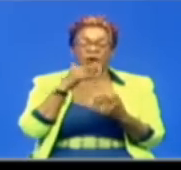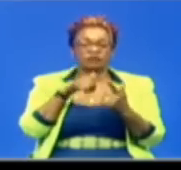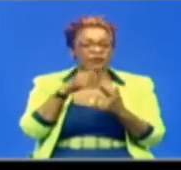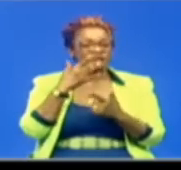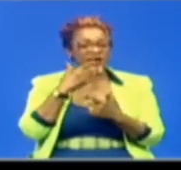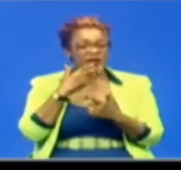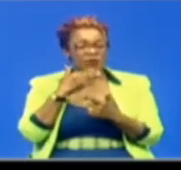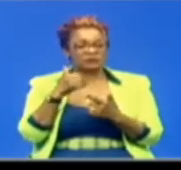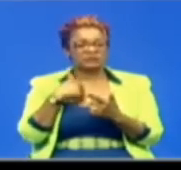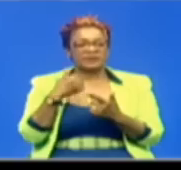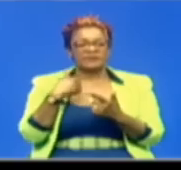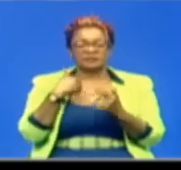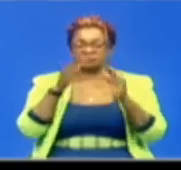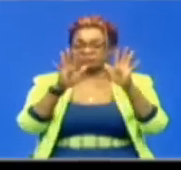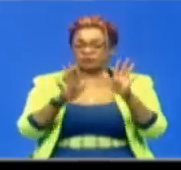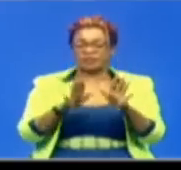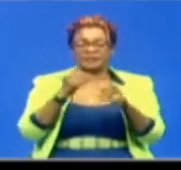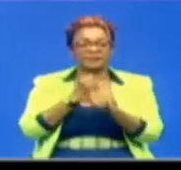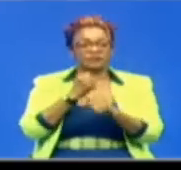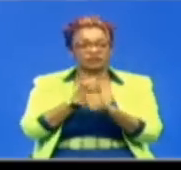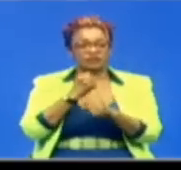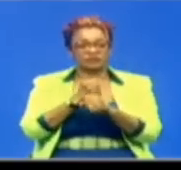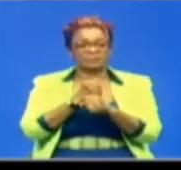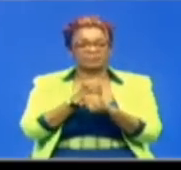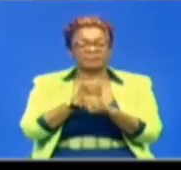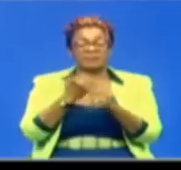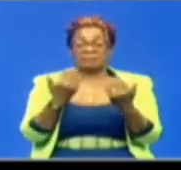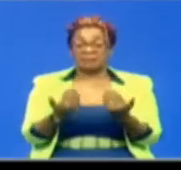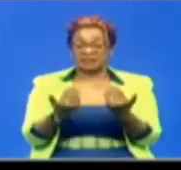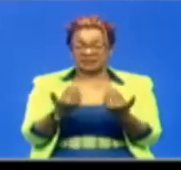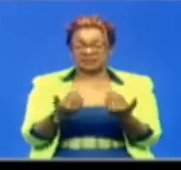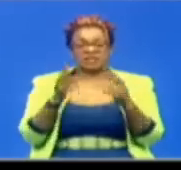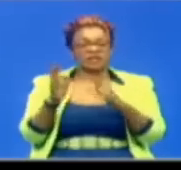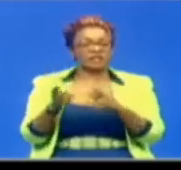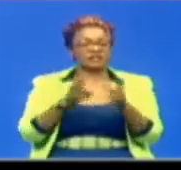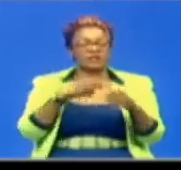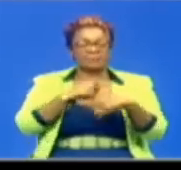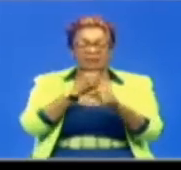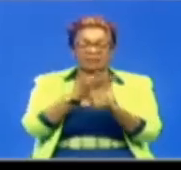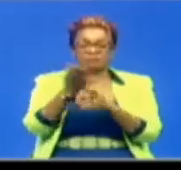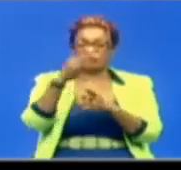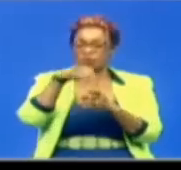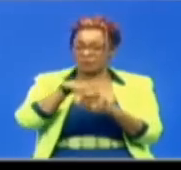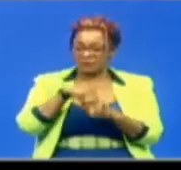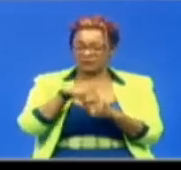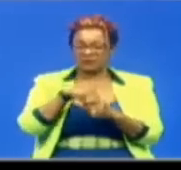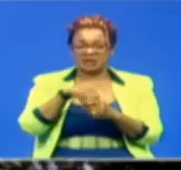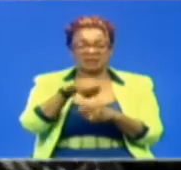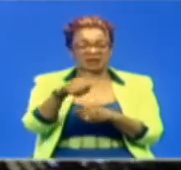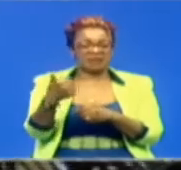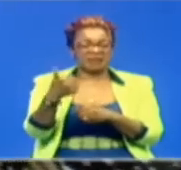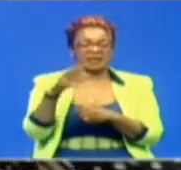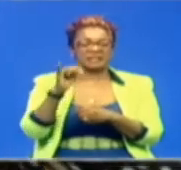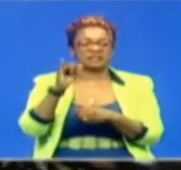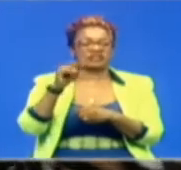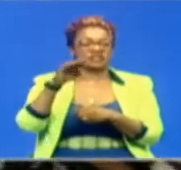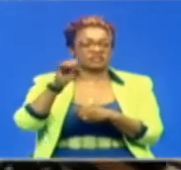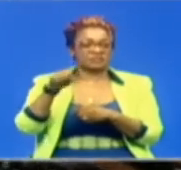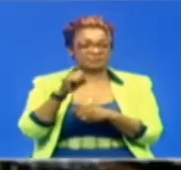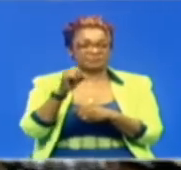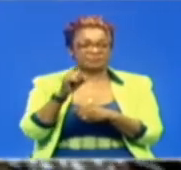a crucial function. Their pleasant nature makes their presence easy to accommodate, unlike other insects. Butterflies